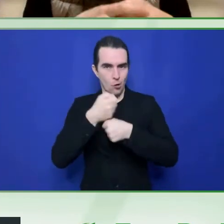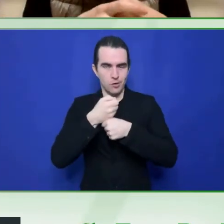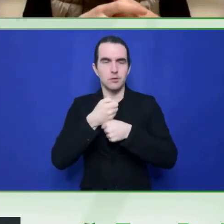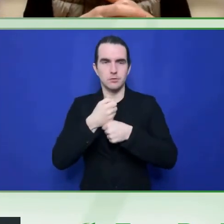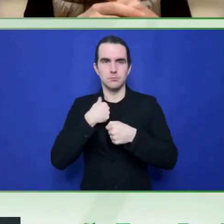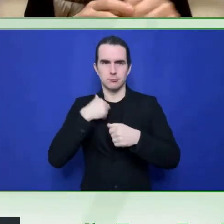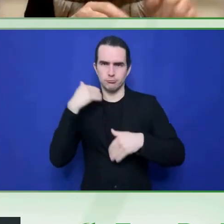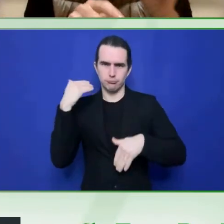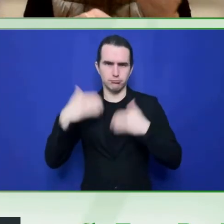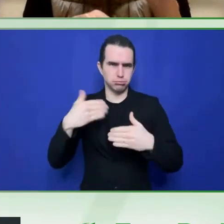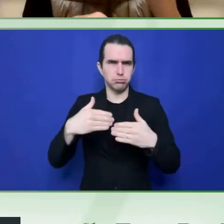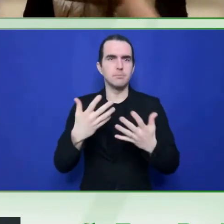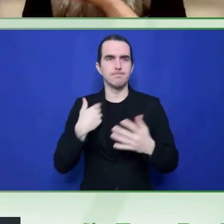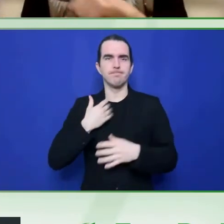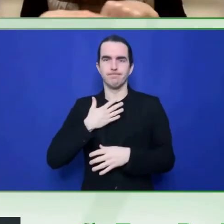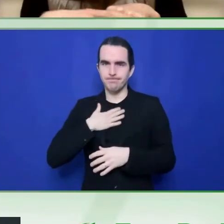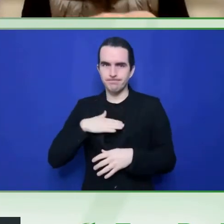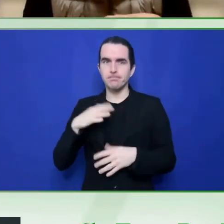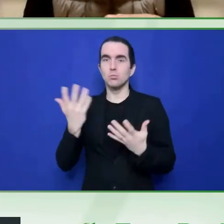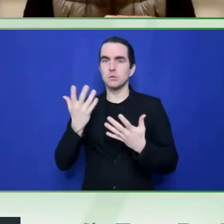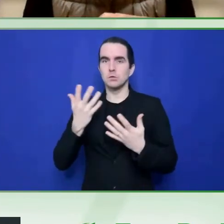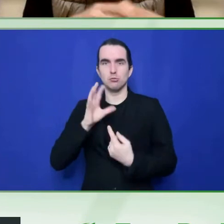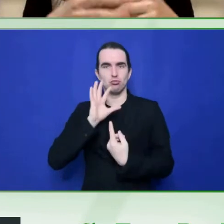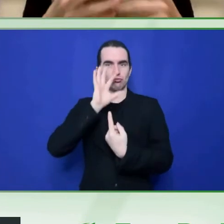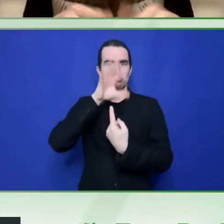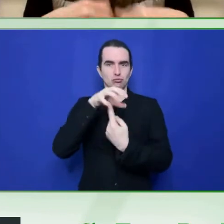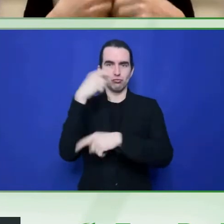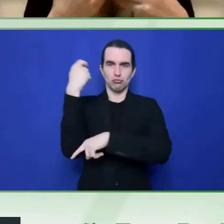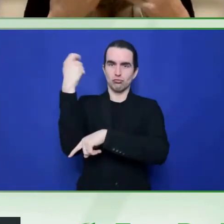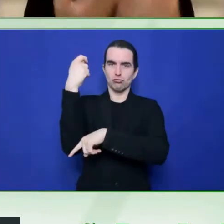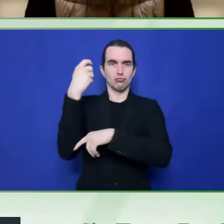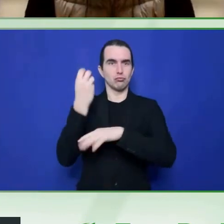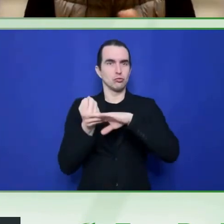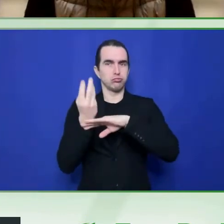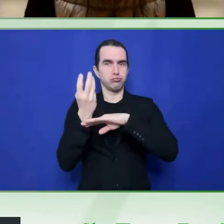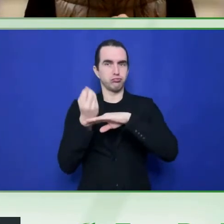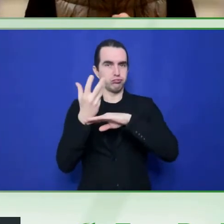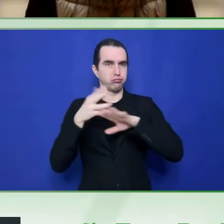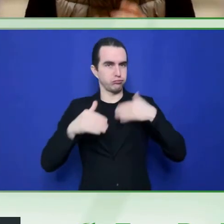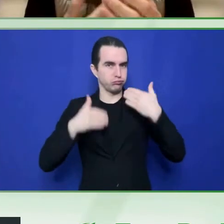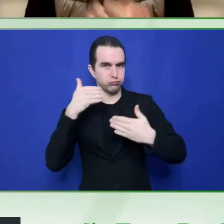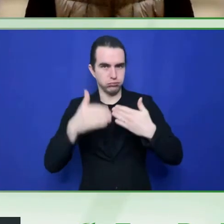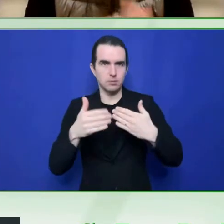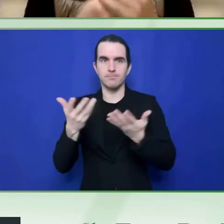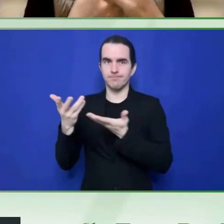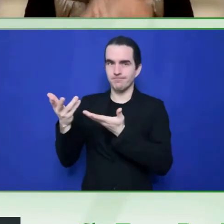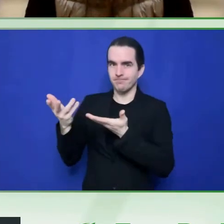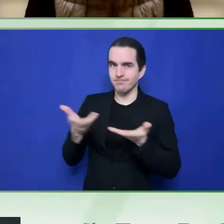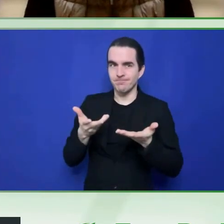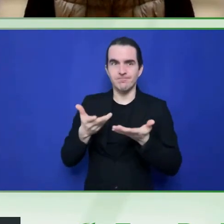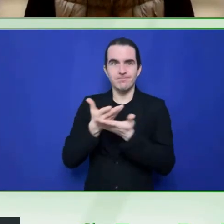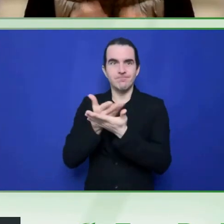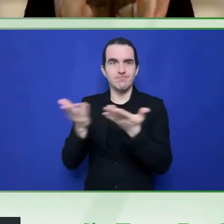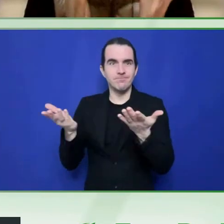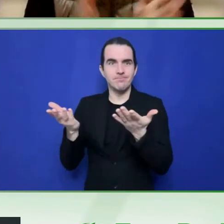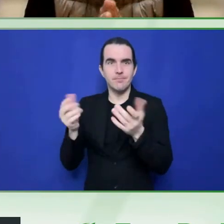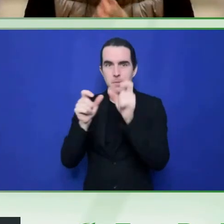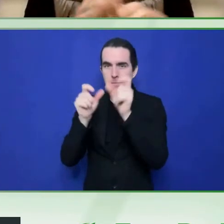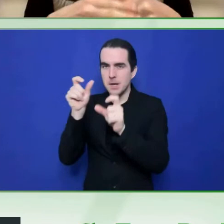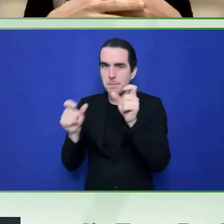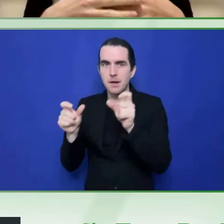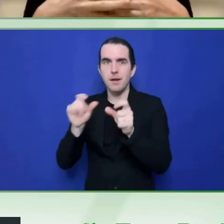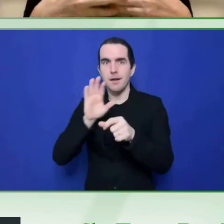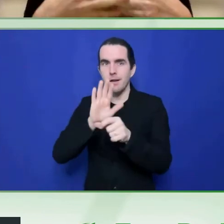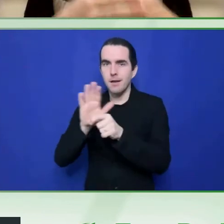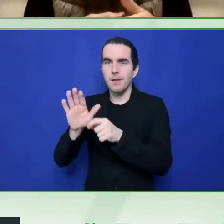training, awareness workshops. Next, please. And we established our inclusion advisory service and our academy service. So the